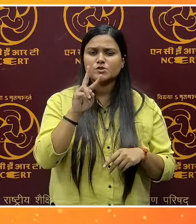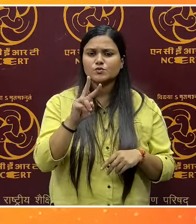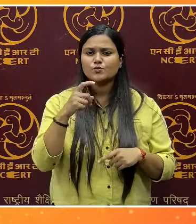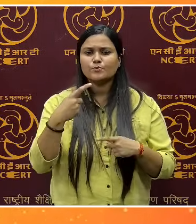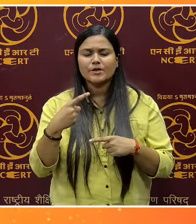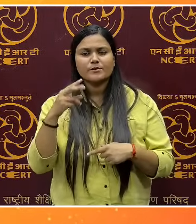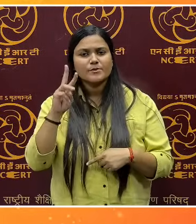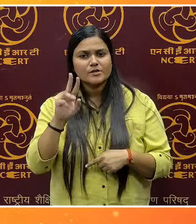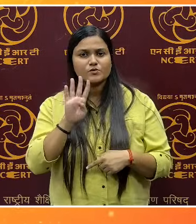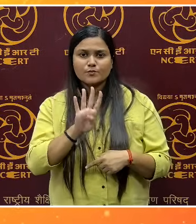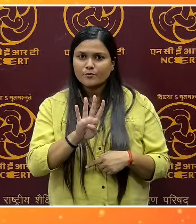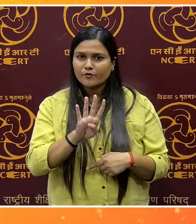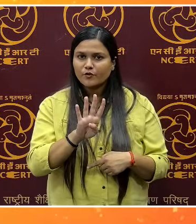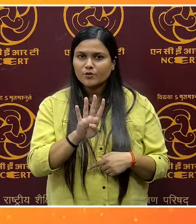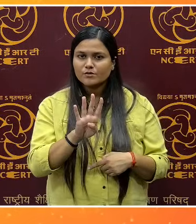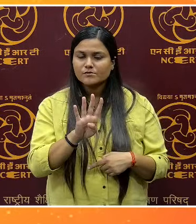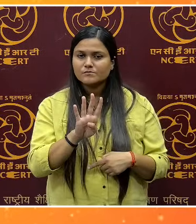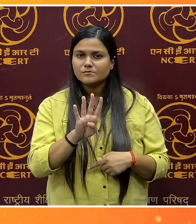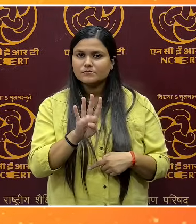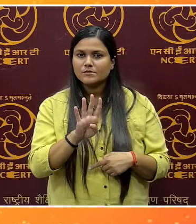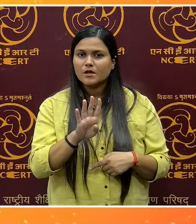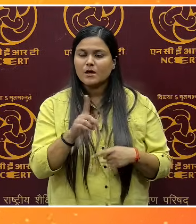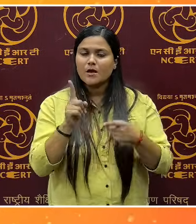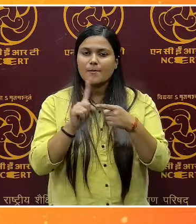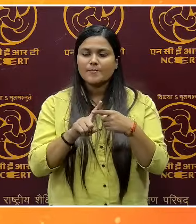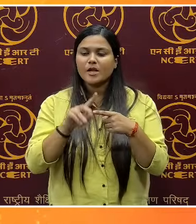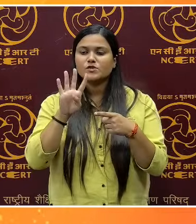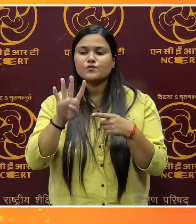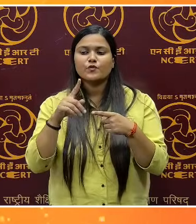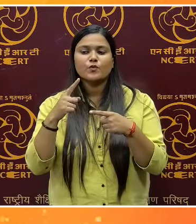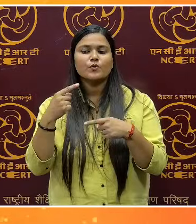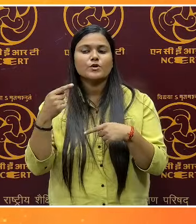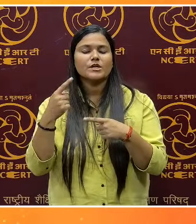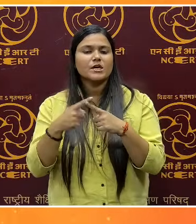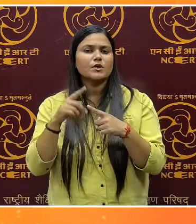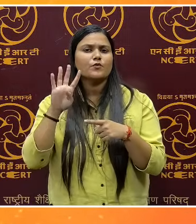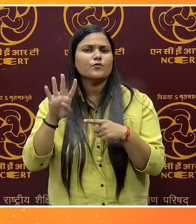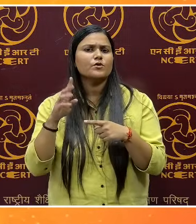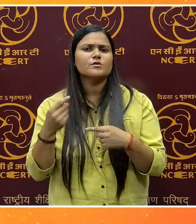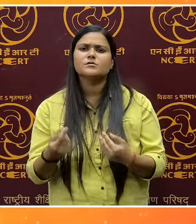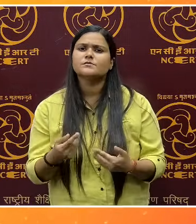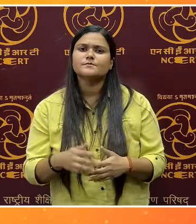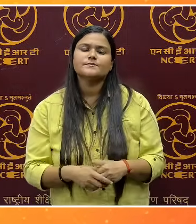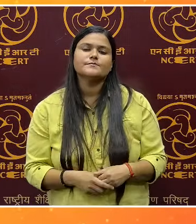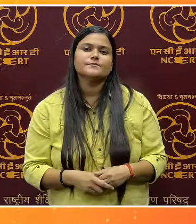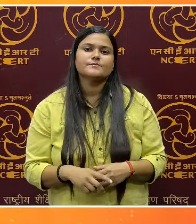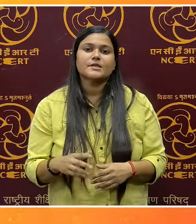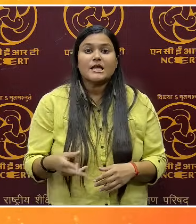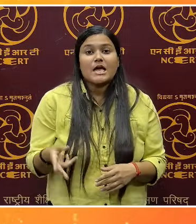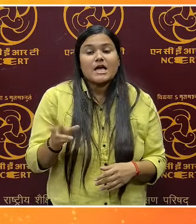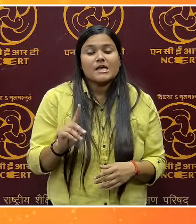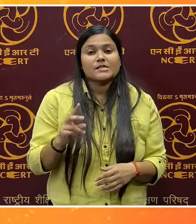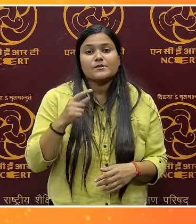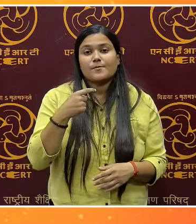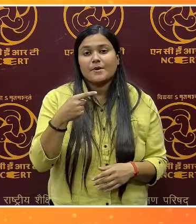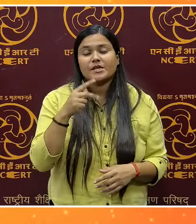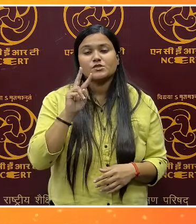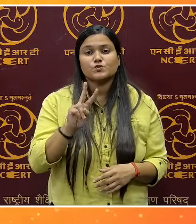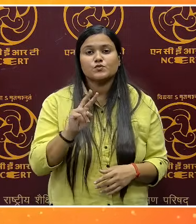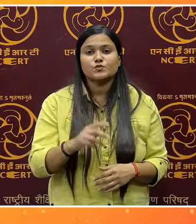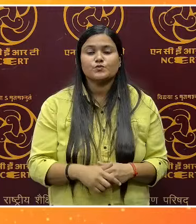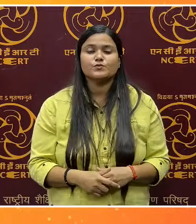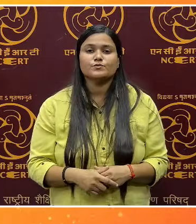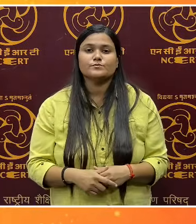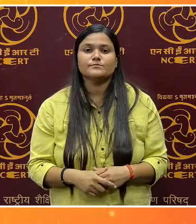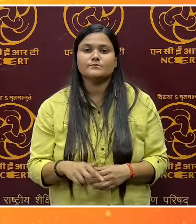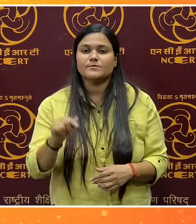will be 4 plus 4. Yes. And same way 4 into 4 is 16. But there is one more minus 2. Yes. So, 16 into minus 2 will